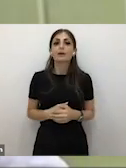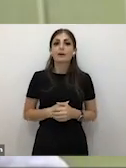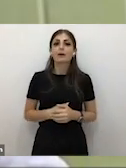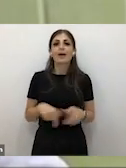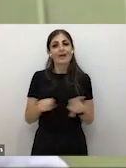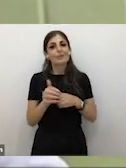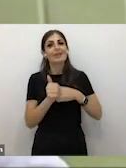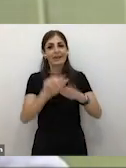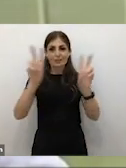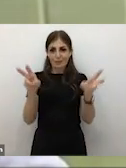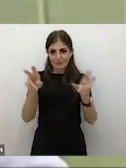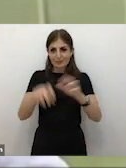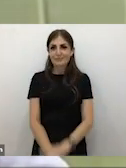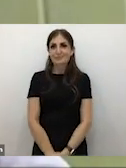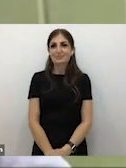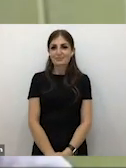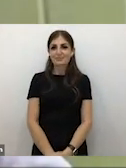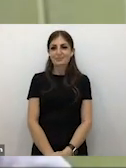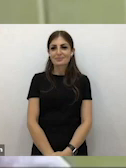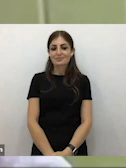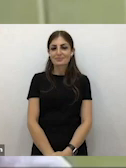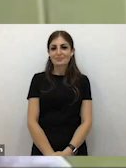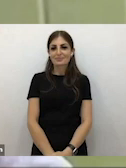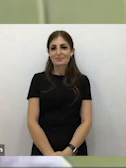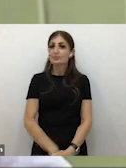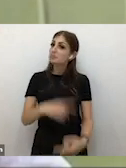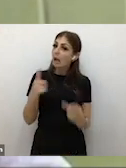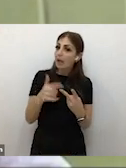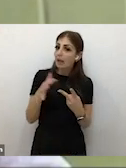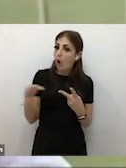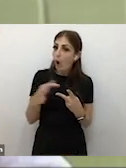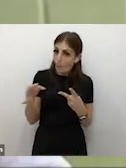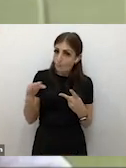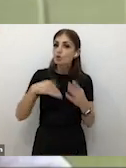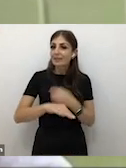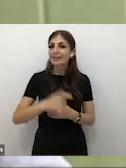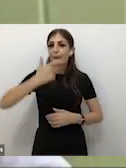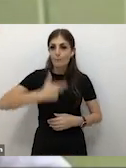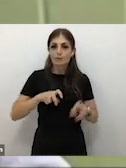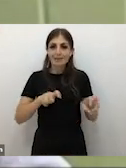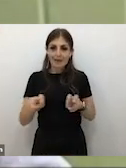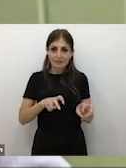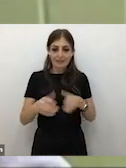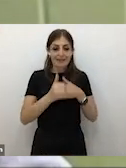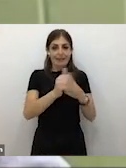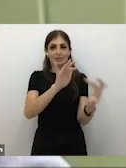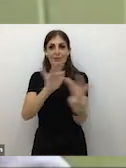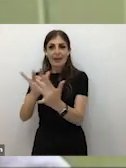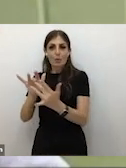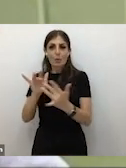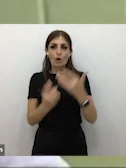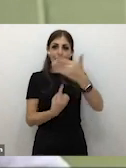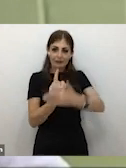the leadership themes. There is another optional in-person activity. This is the Leadership Networking event that